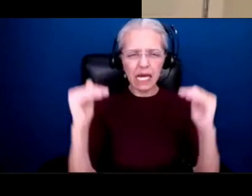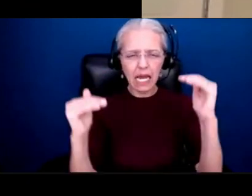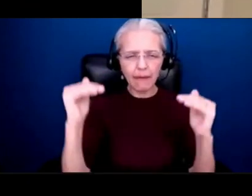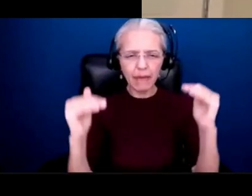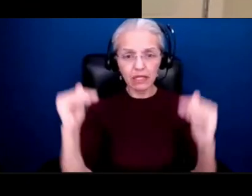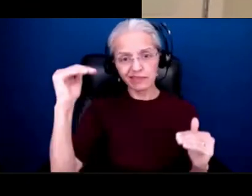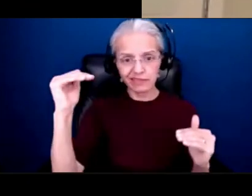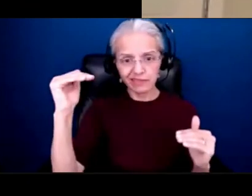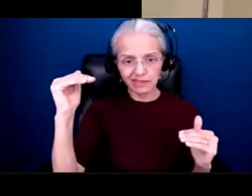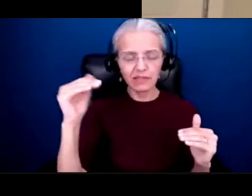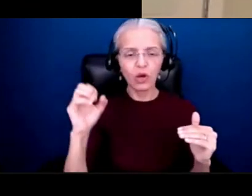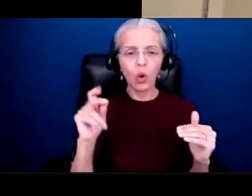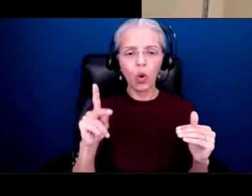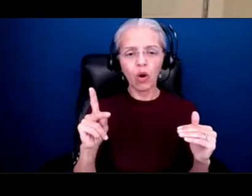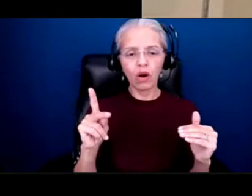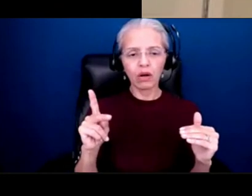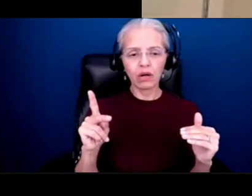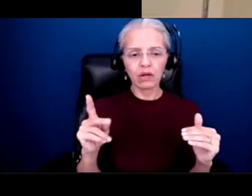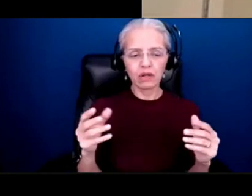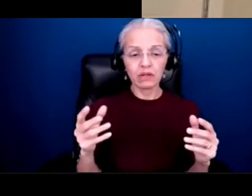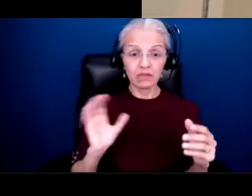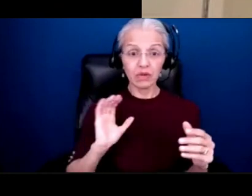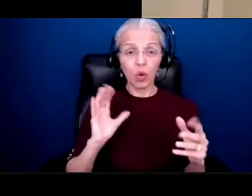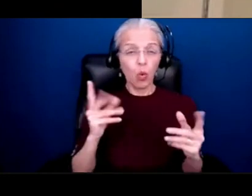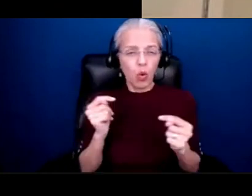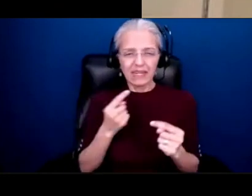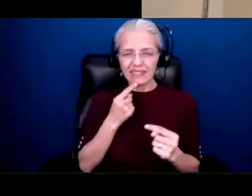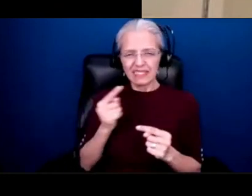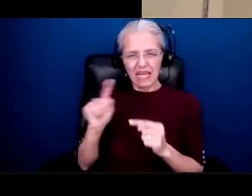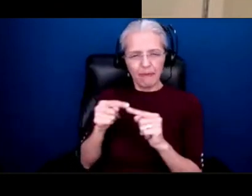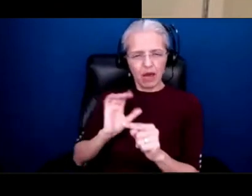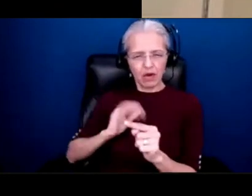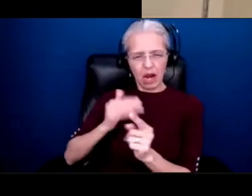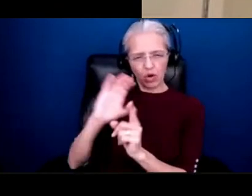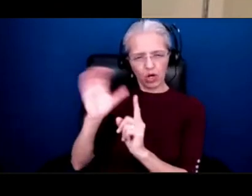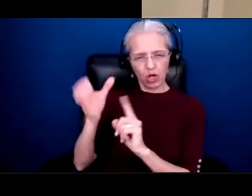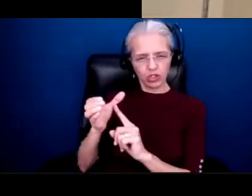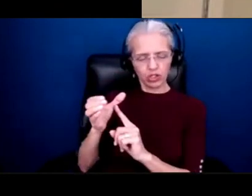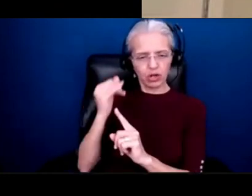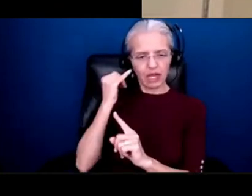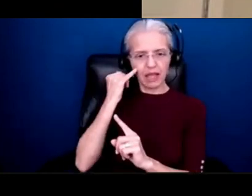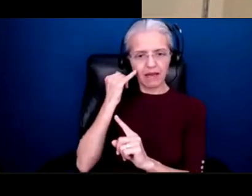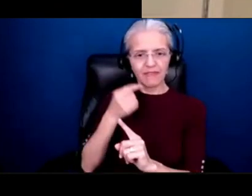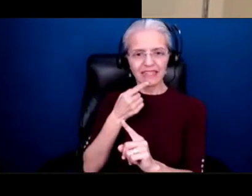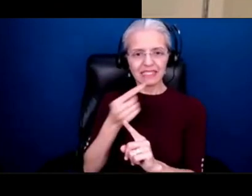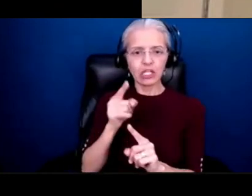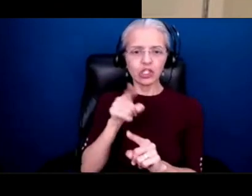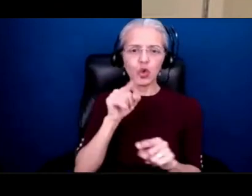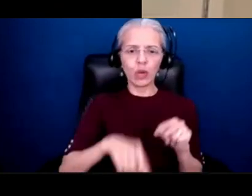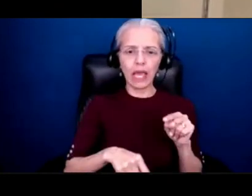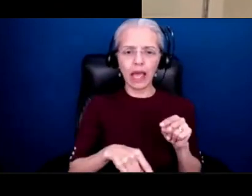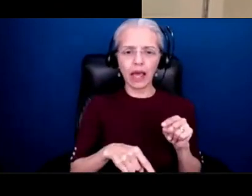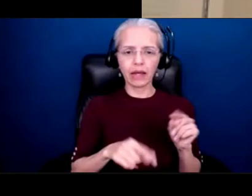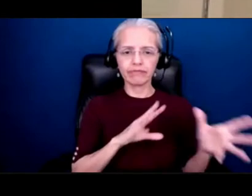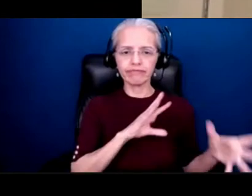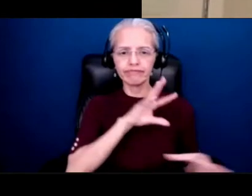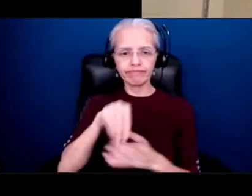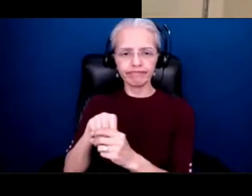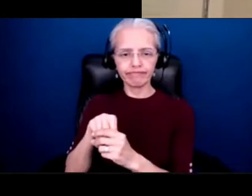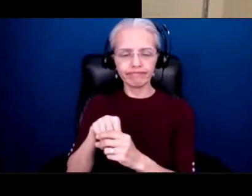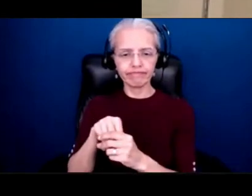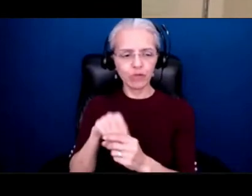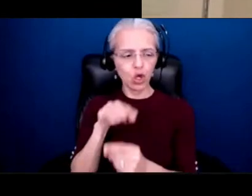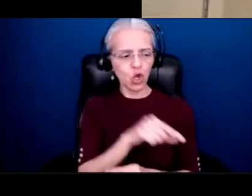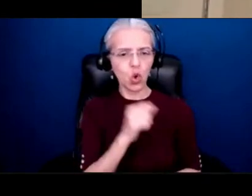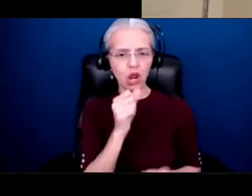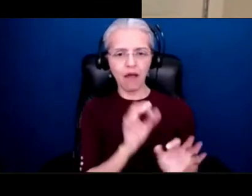know, what does it say in our culture that, let's say, you cannot work? That means that you're less valuable than people